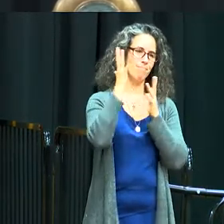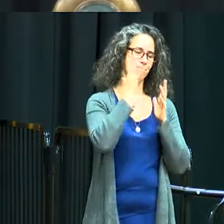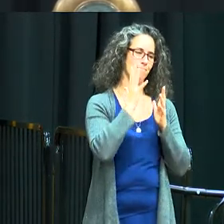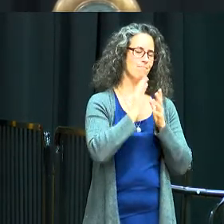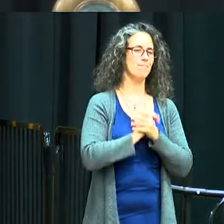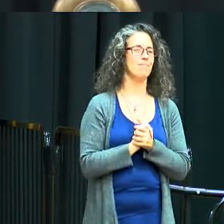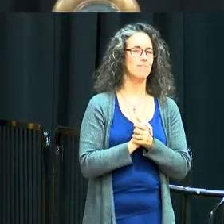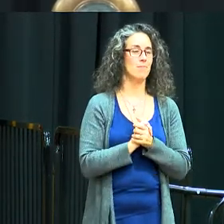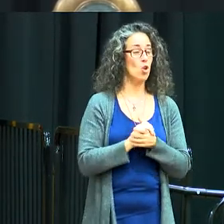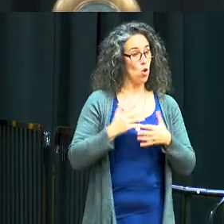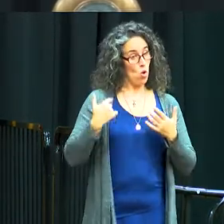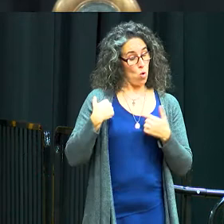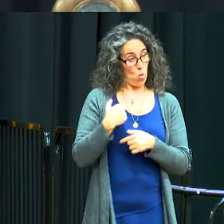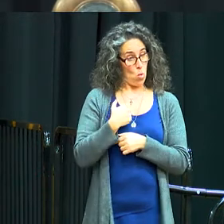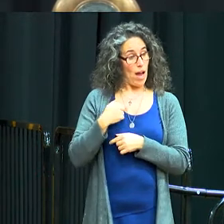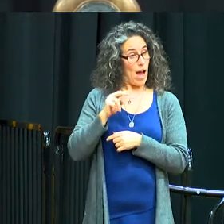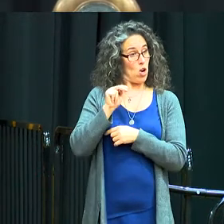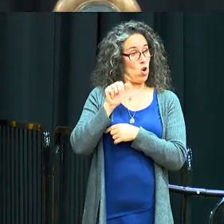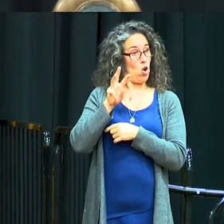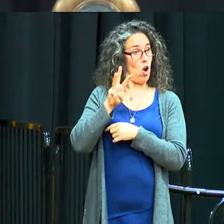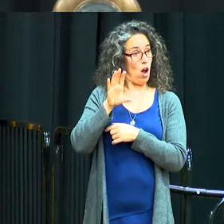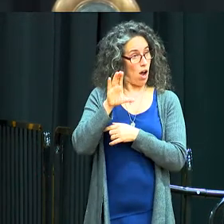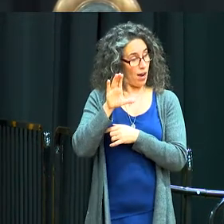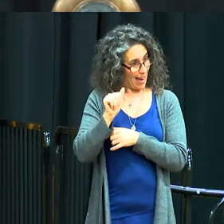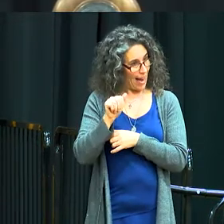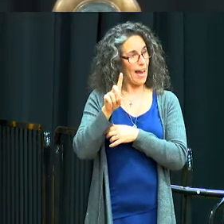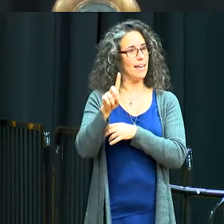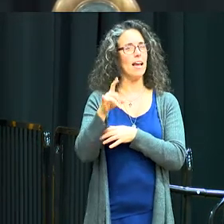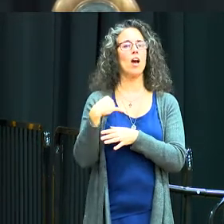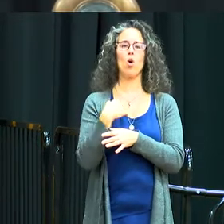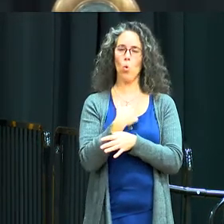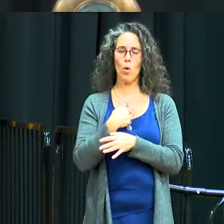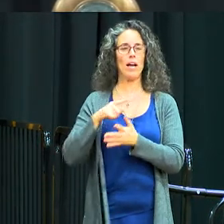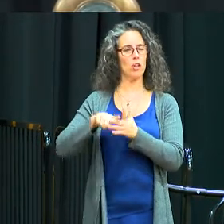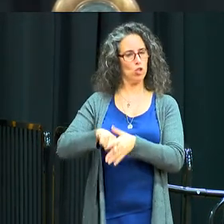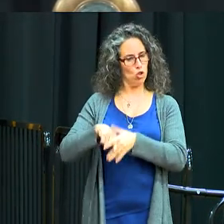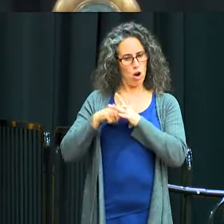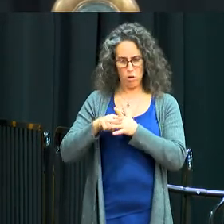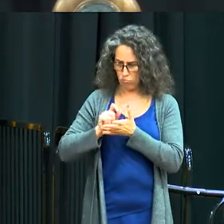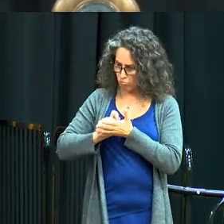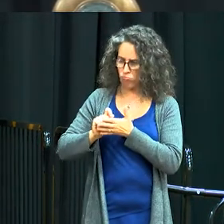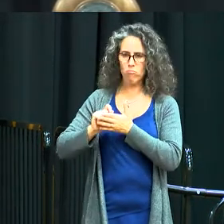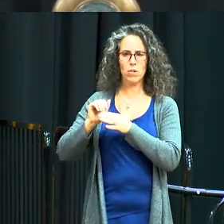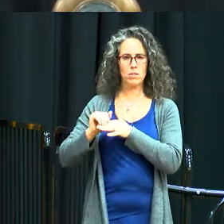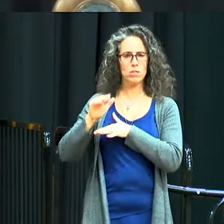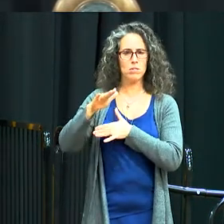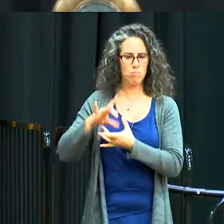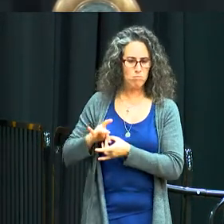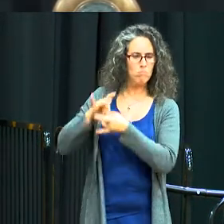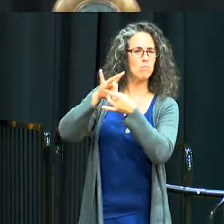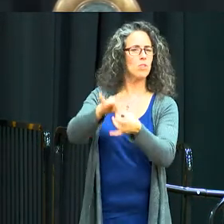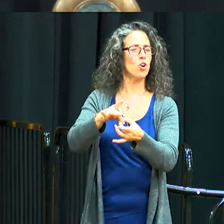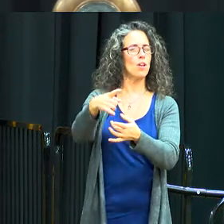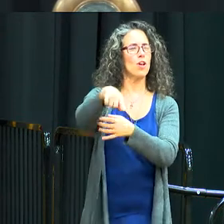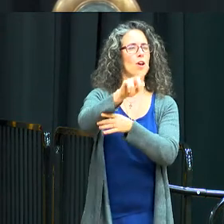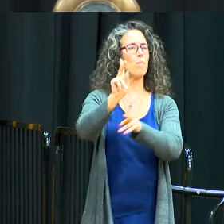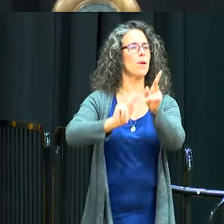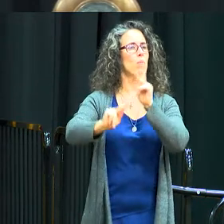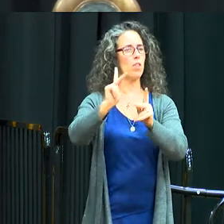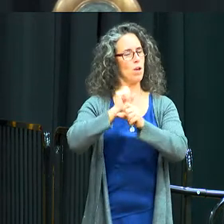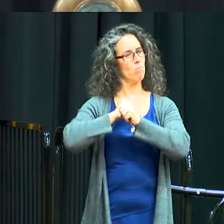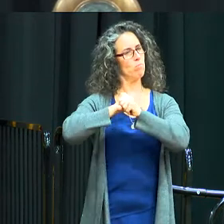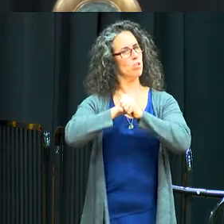So we at NAC AD get things off the drawing board to where they matter to the most, to the men and women who are protecting our freedoms and our way of